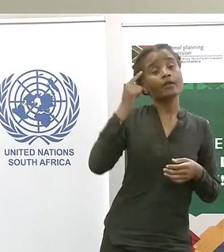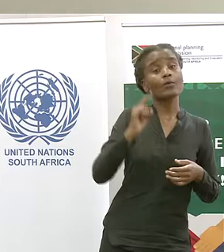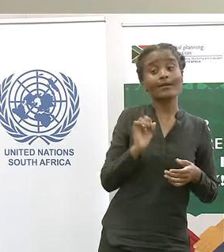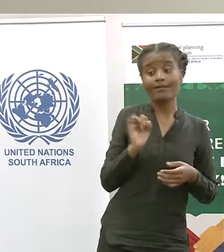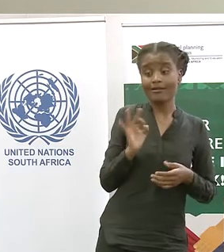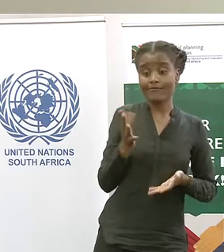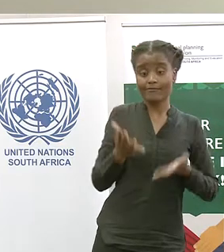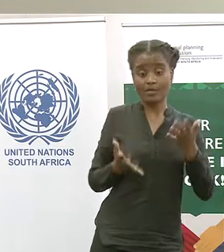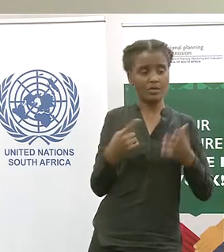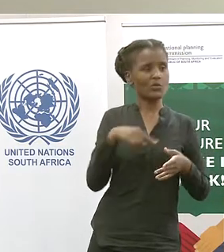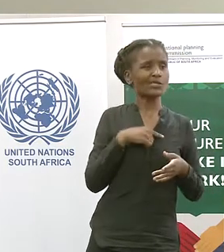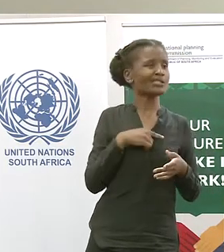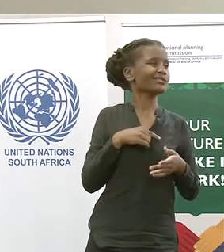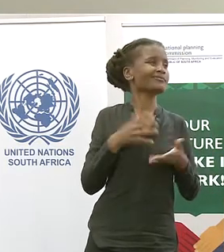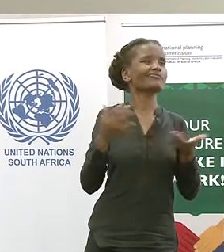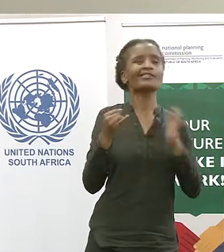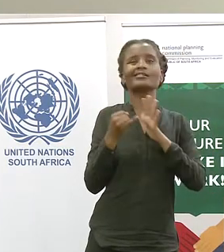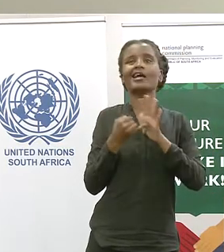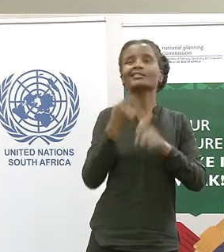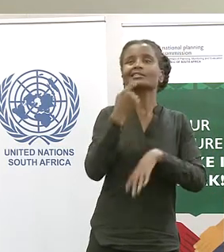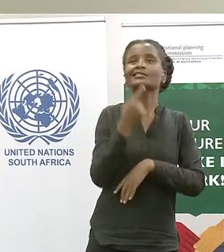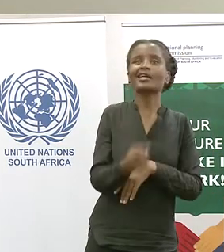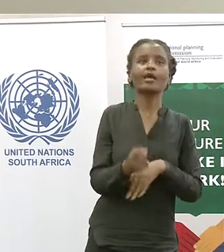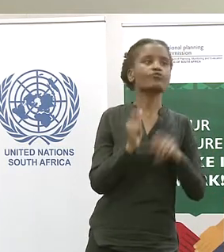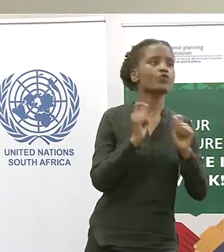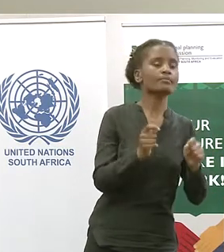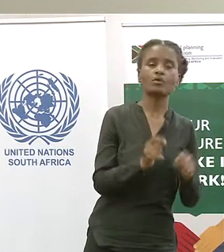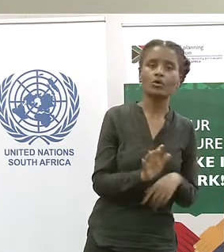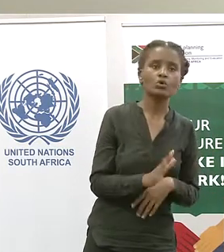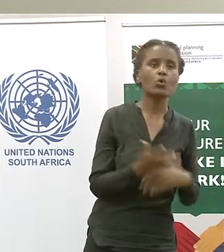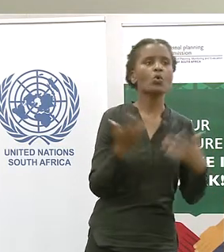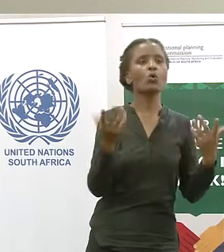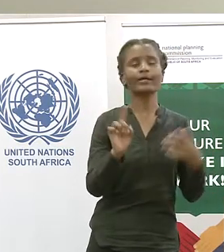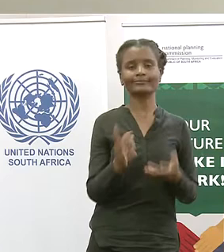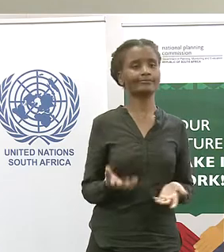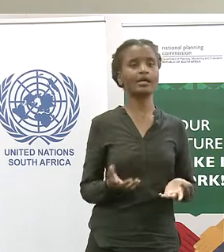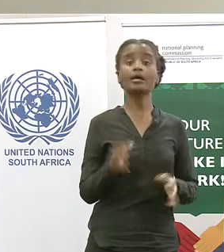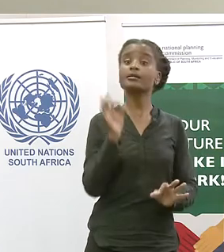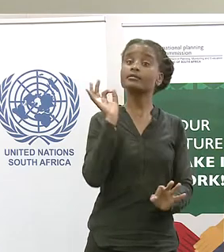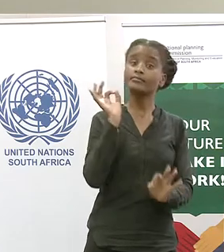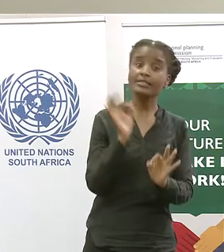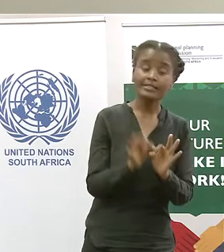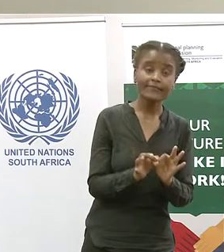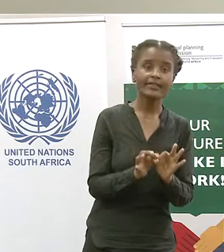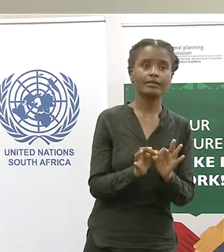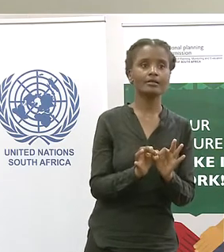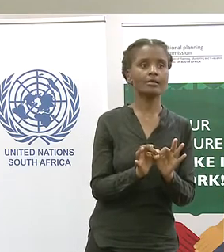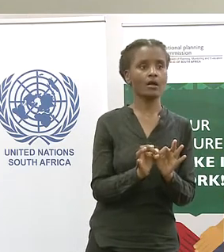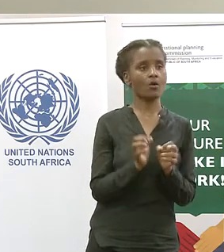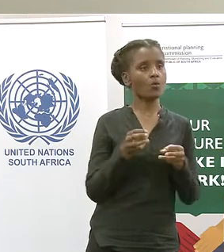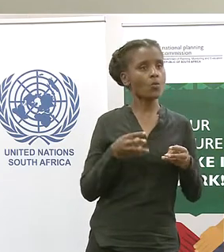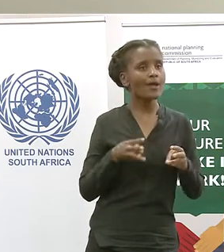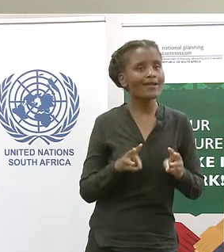to be specific and begin to look at mechanisms that are going to